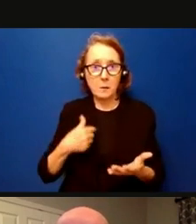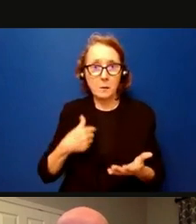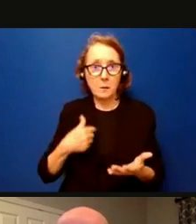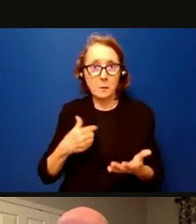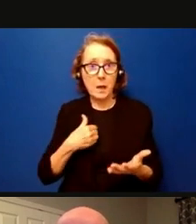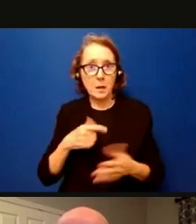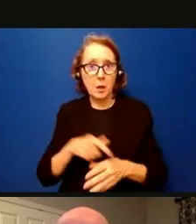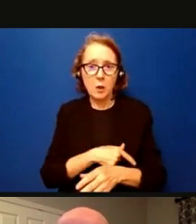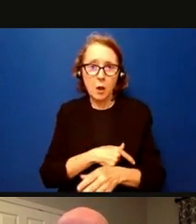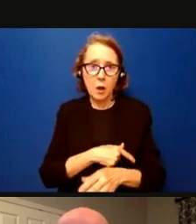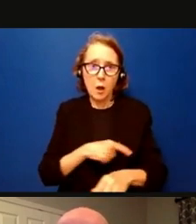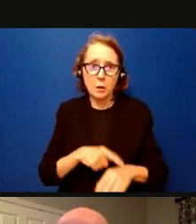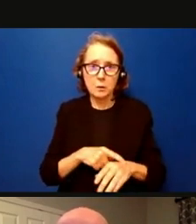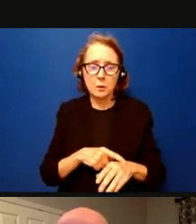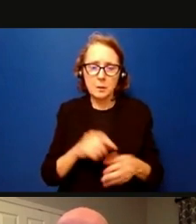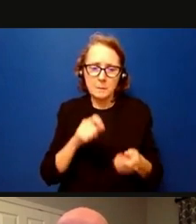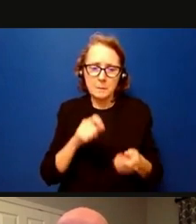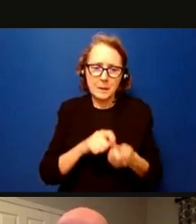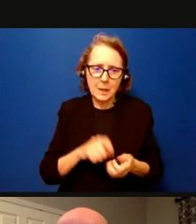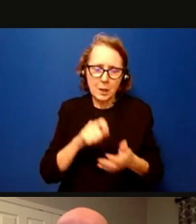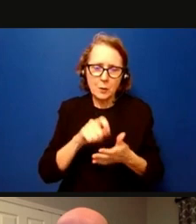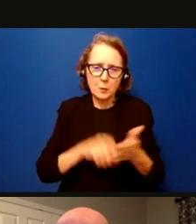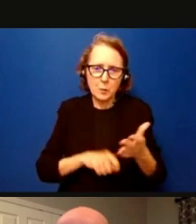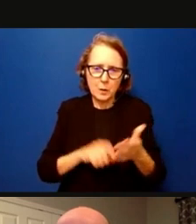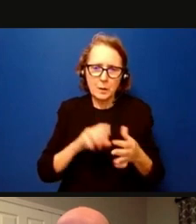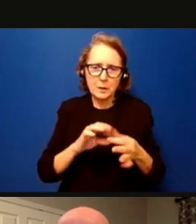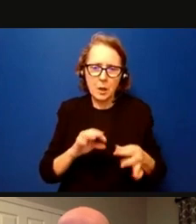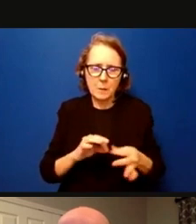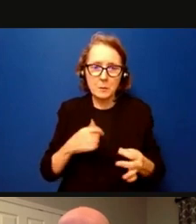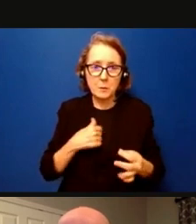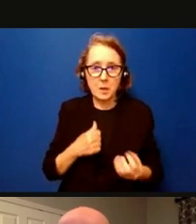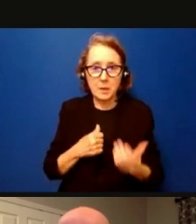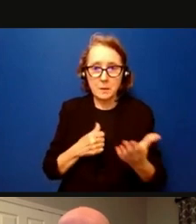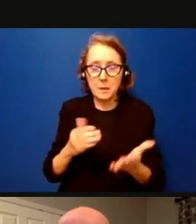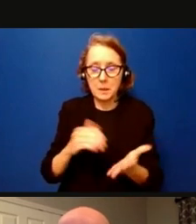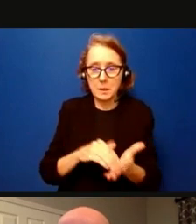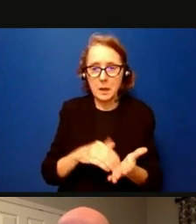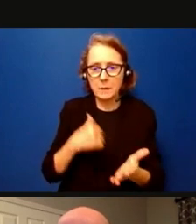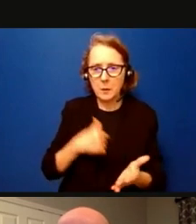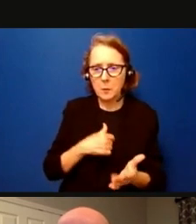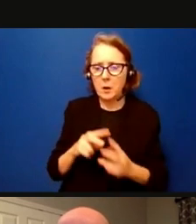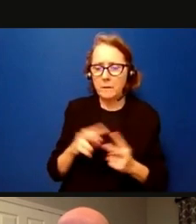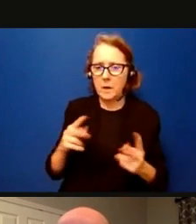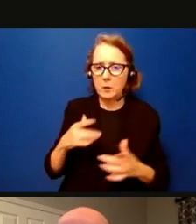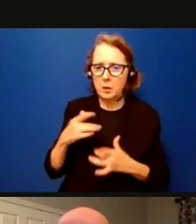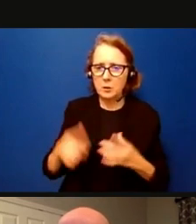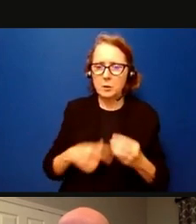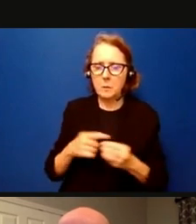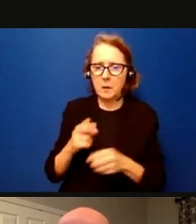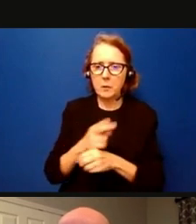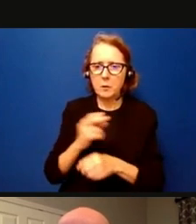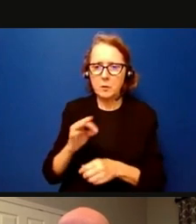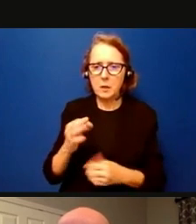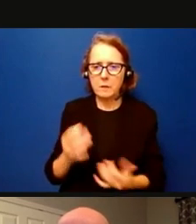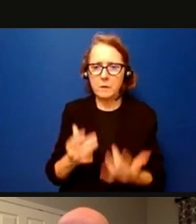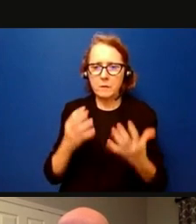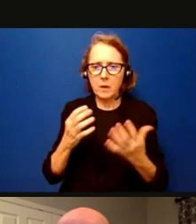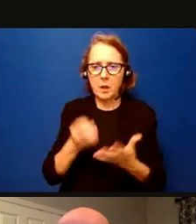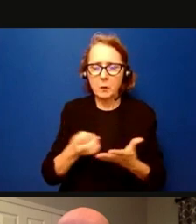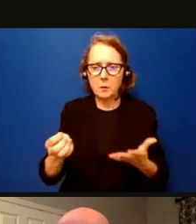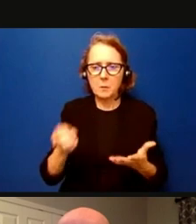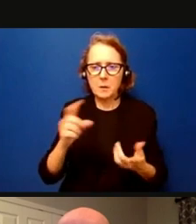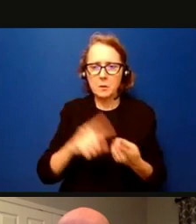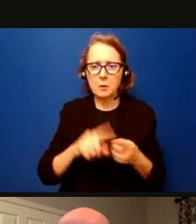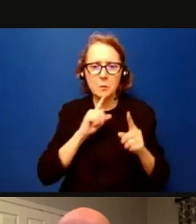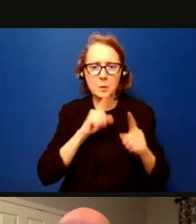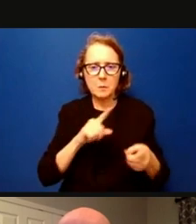detailed written comments on this, which I've resubmitted, that we are very concerned about the use of the fire equipment to